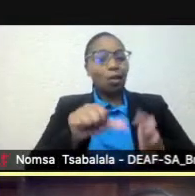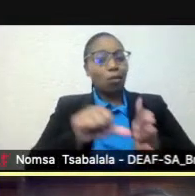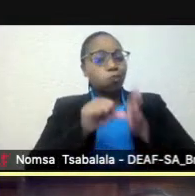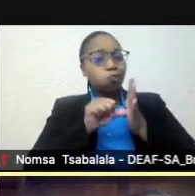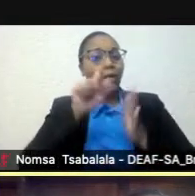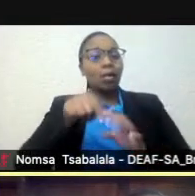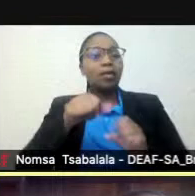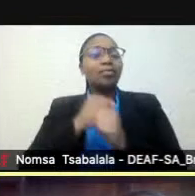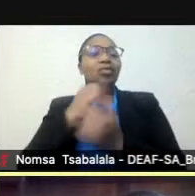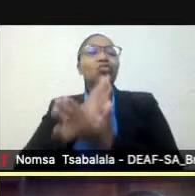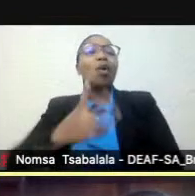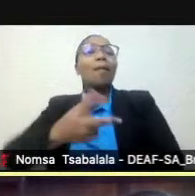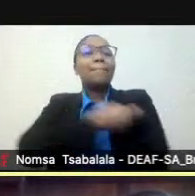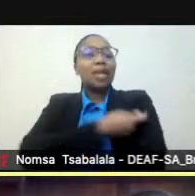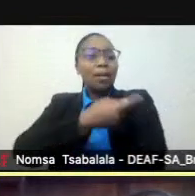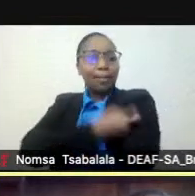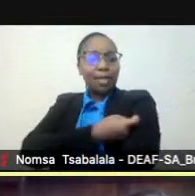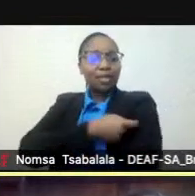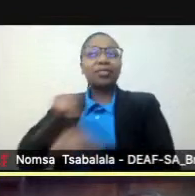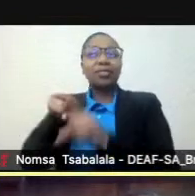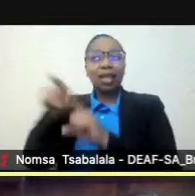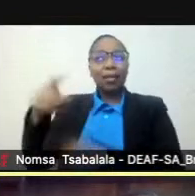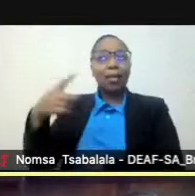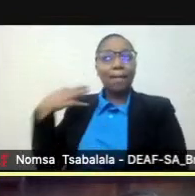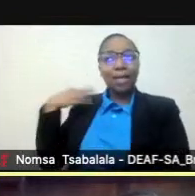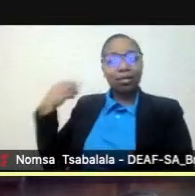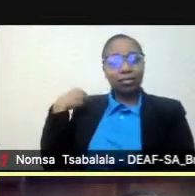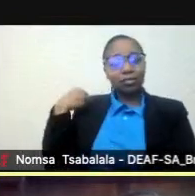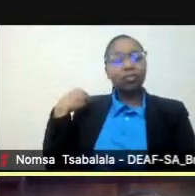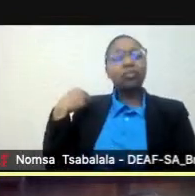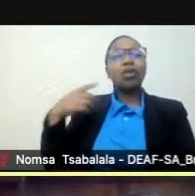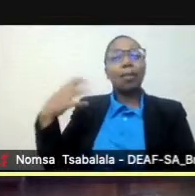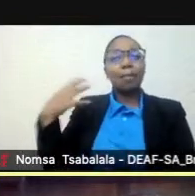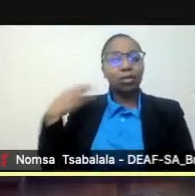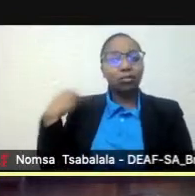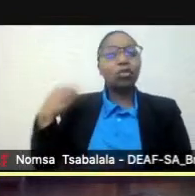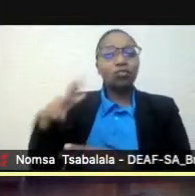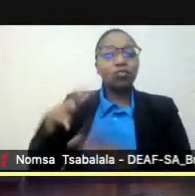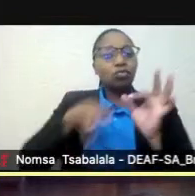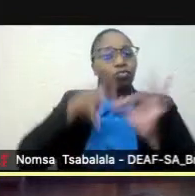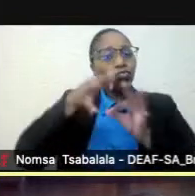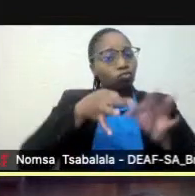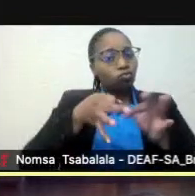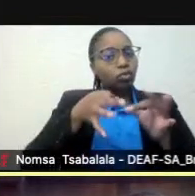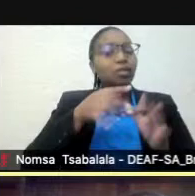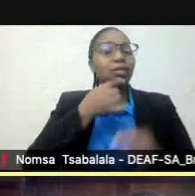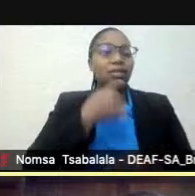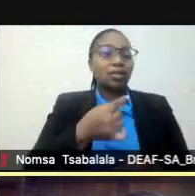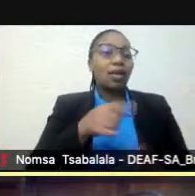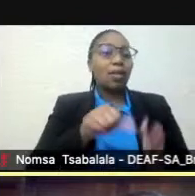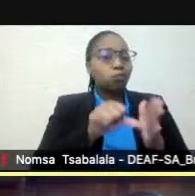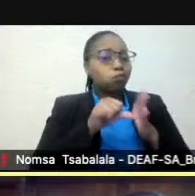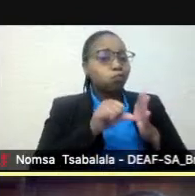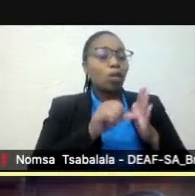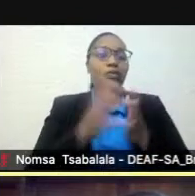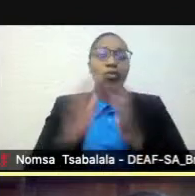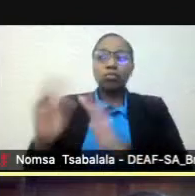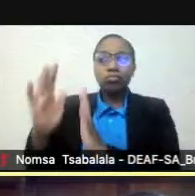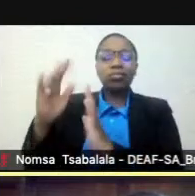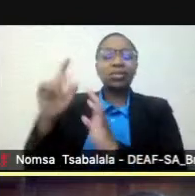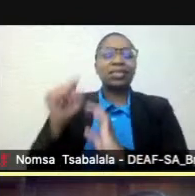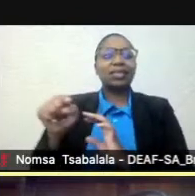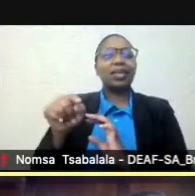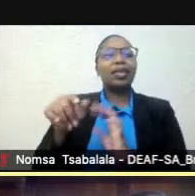Minister. We commend the 7 million vaccines that have been administered within our